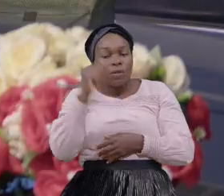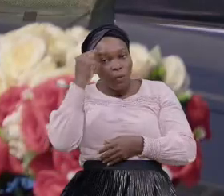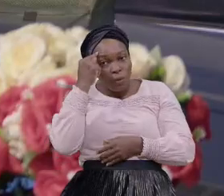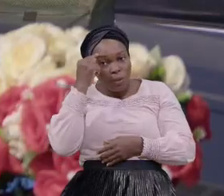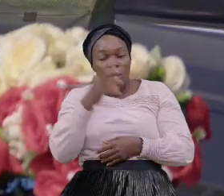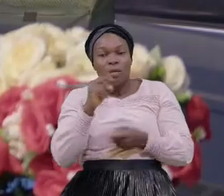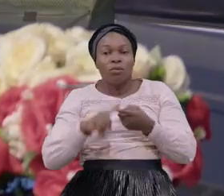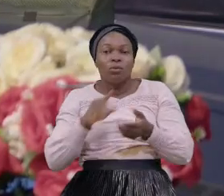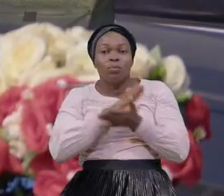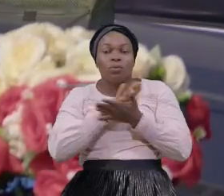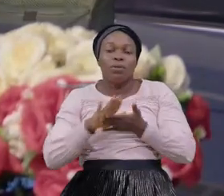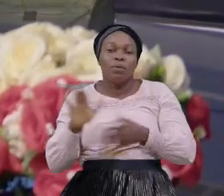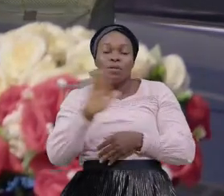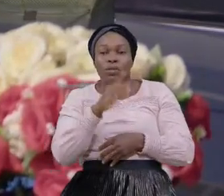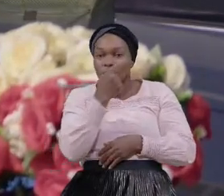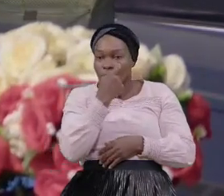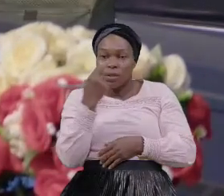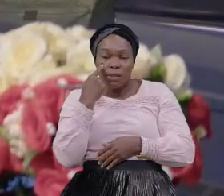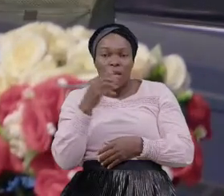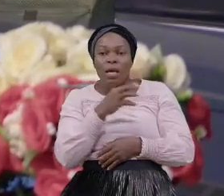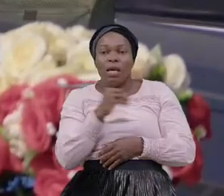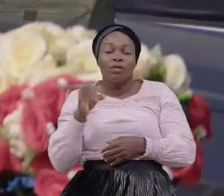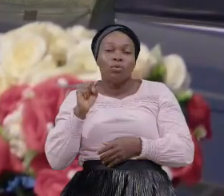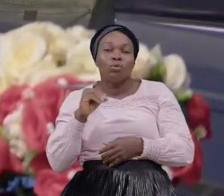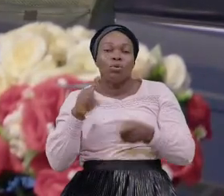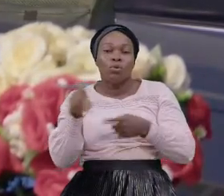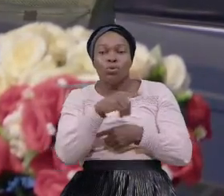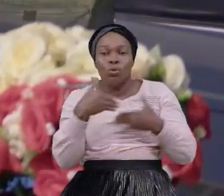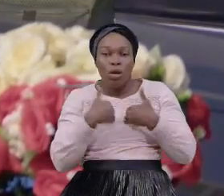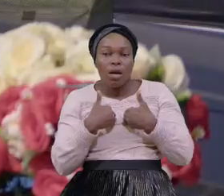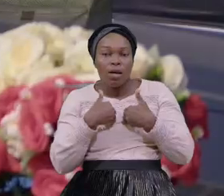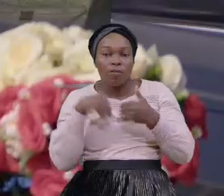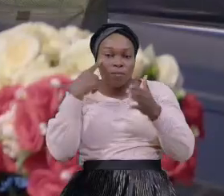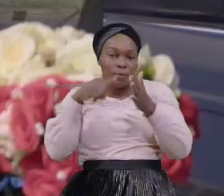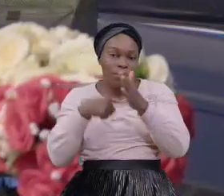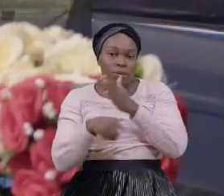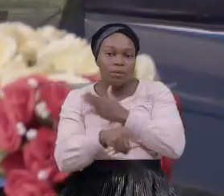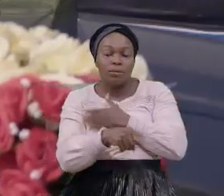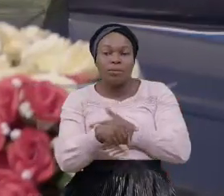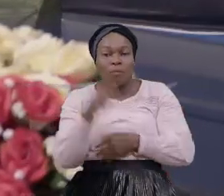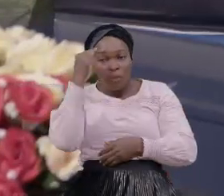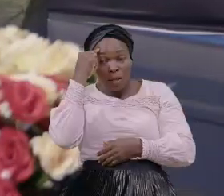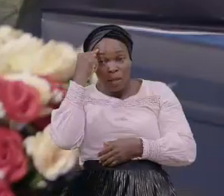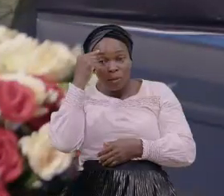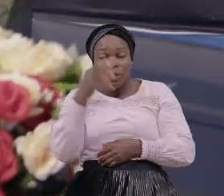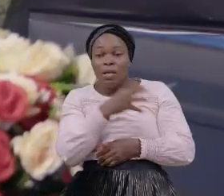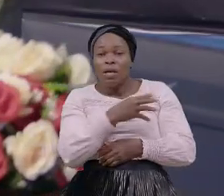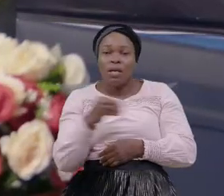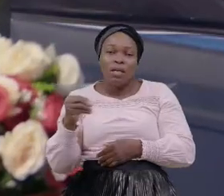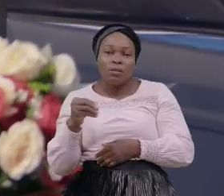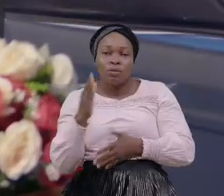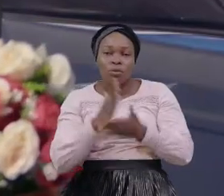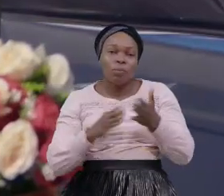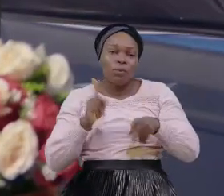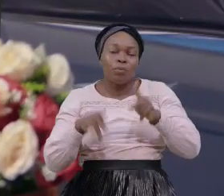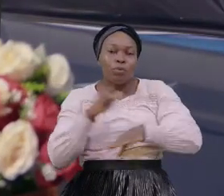your sight so you have insight? Many people have sight, they don't have insight. They don't have insight into what